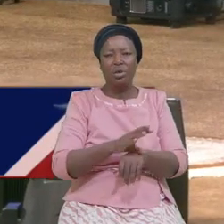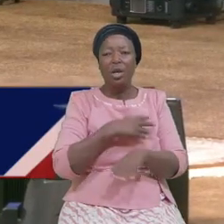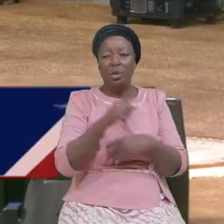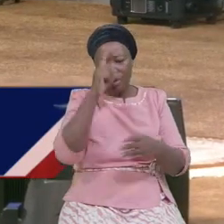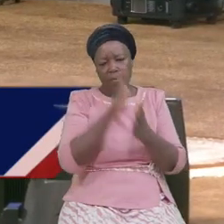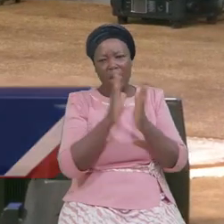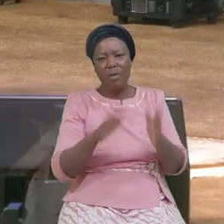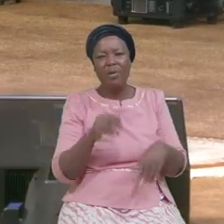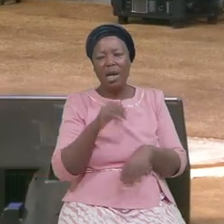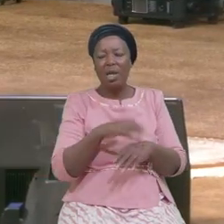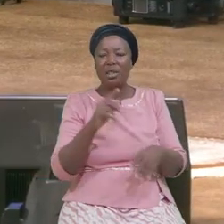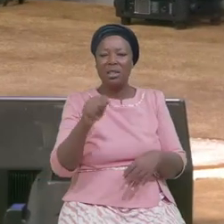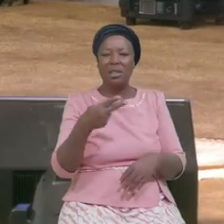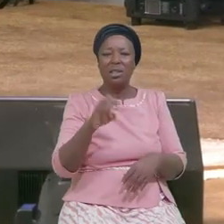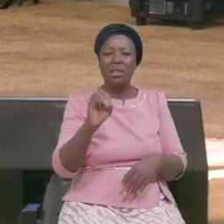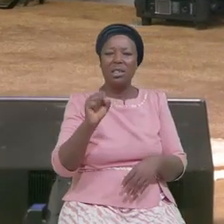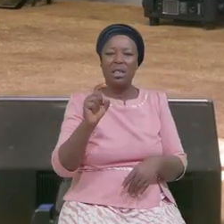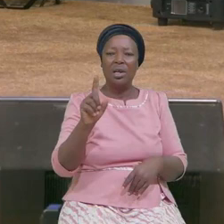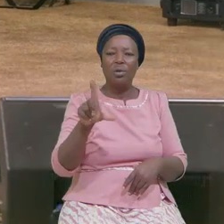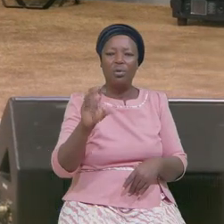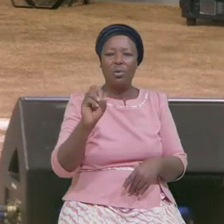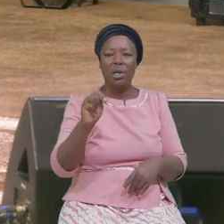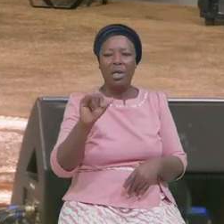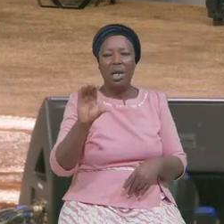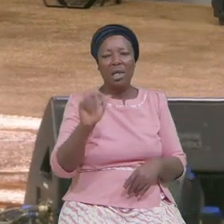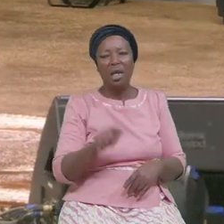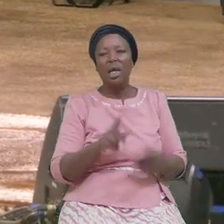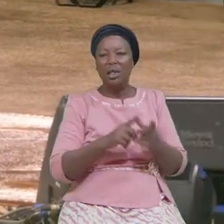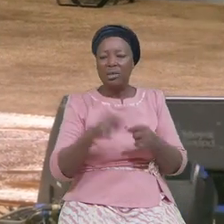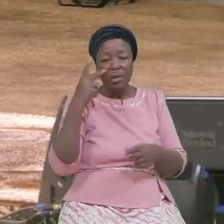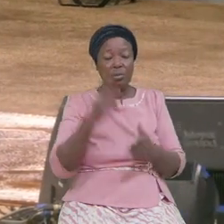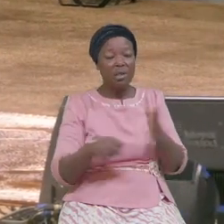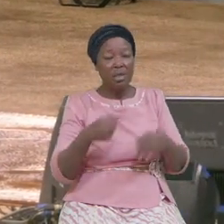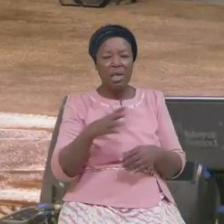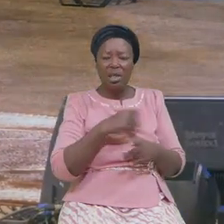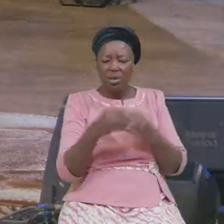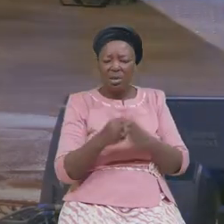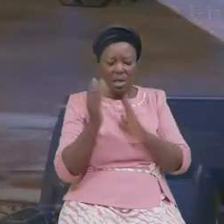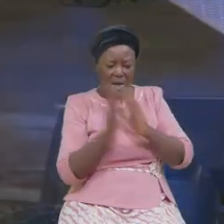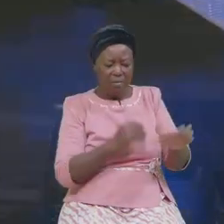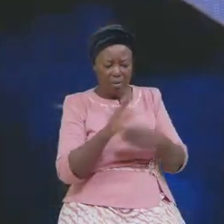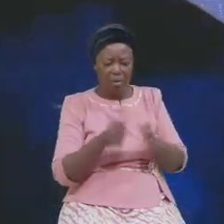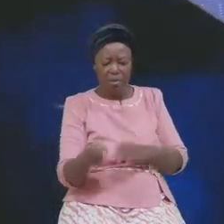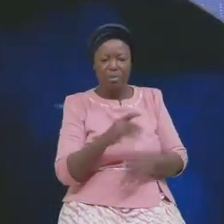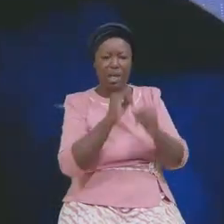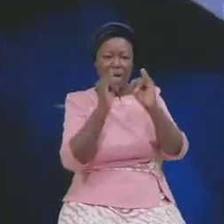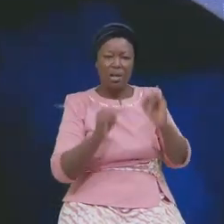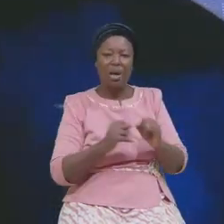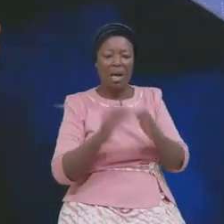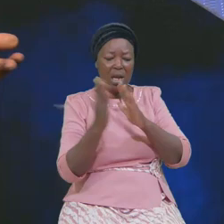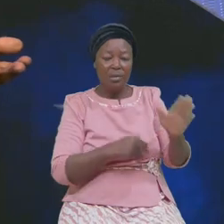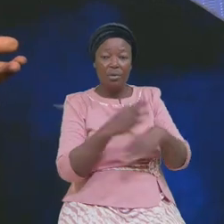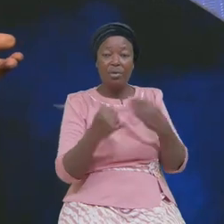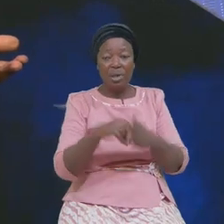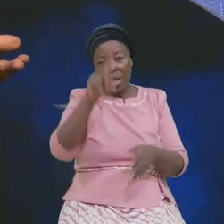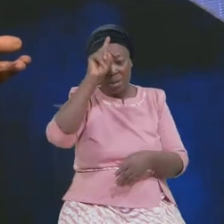at Thessalonica, you see what they did. They came to the Lord. They left all those idols. They left all their Egypt.